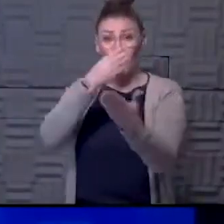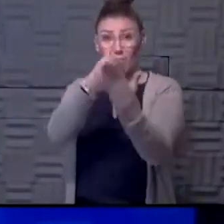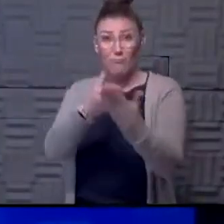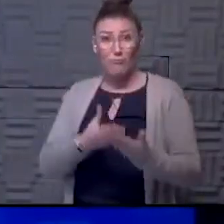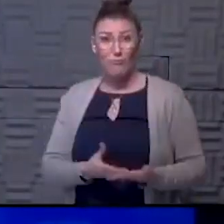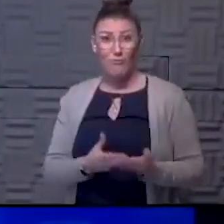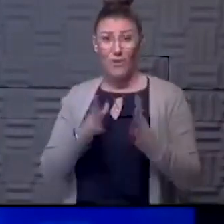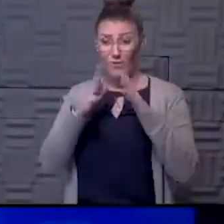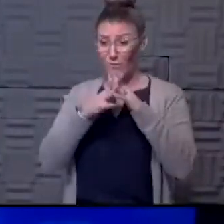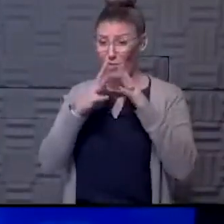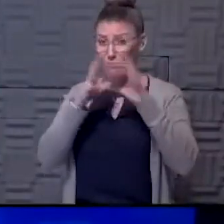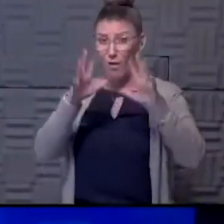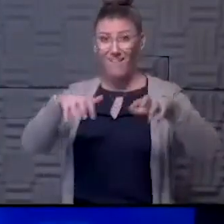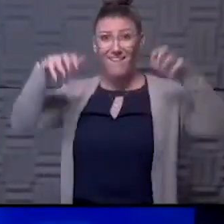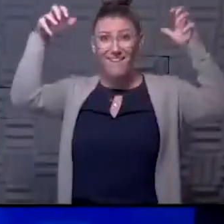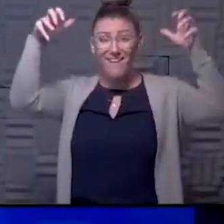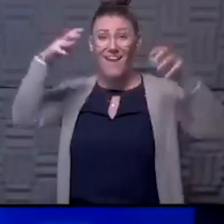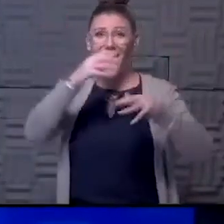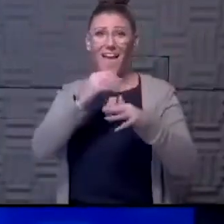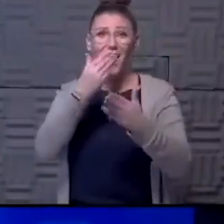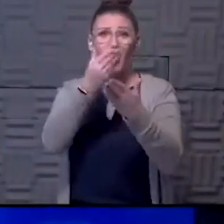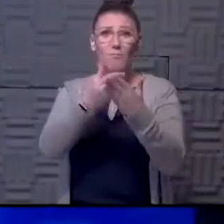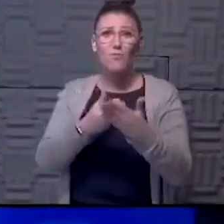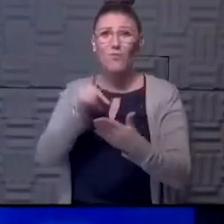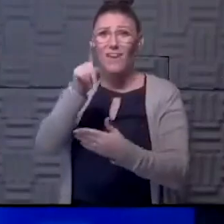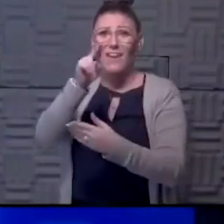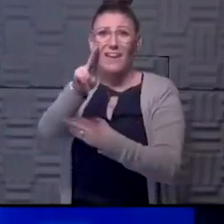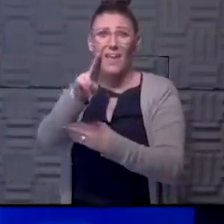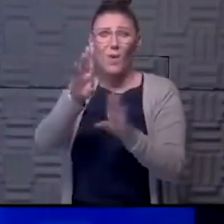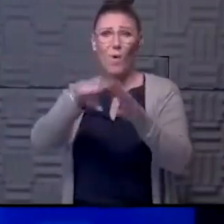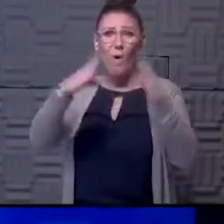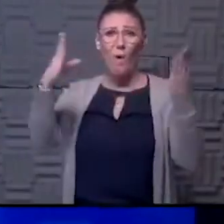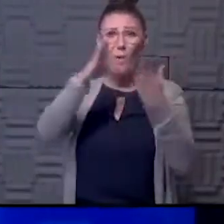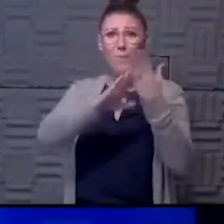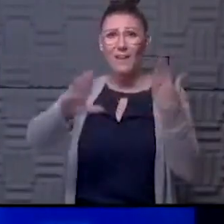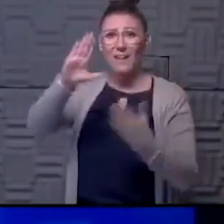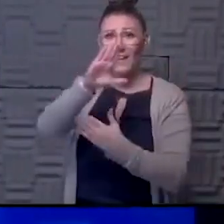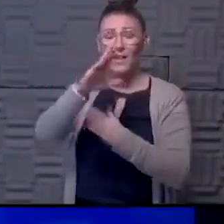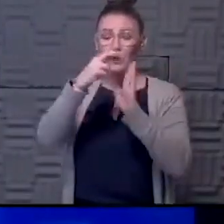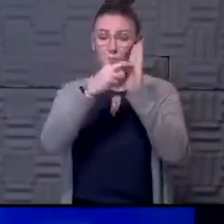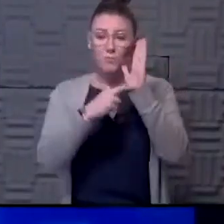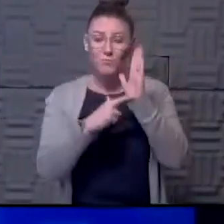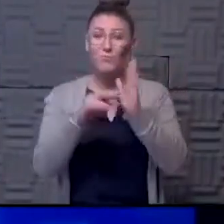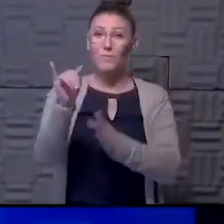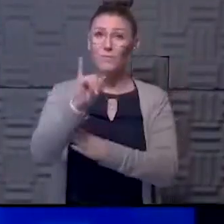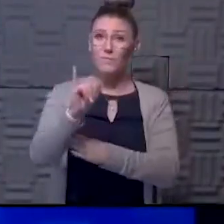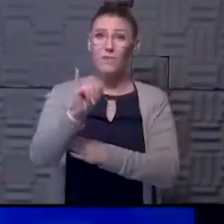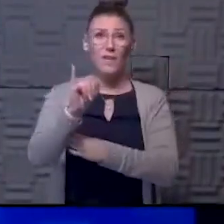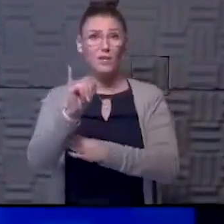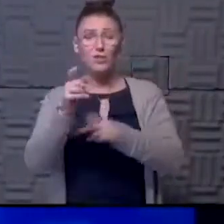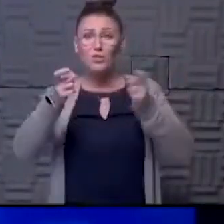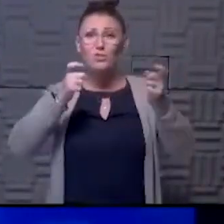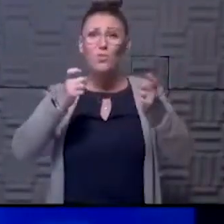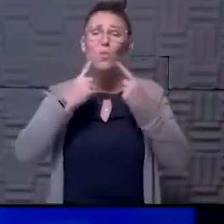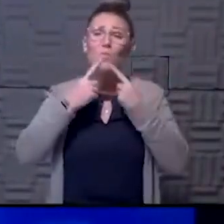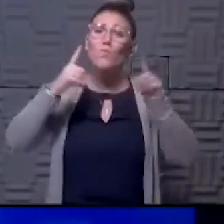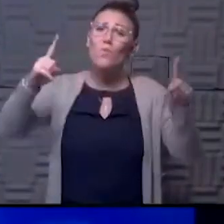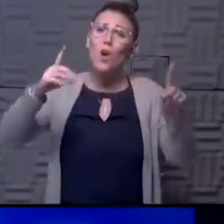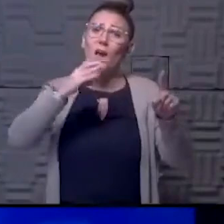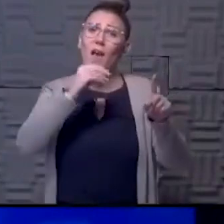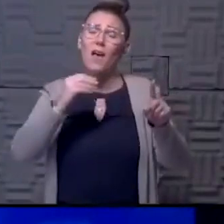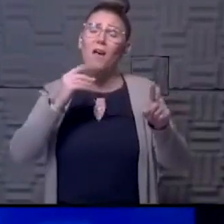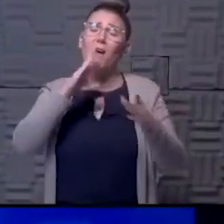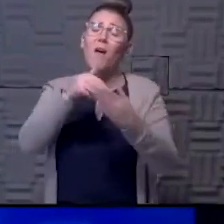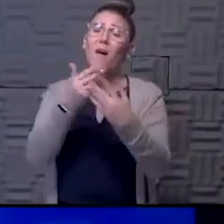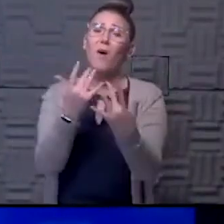football stadium. We've also proven it at KU on an opening of a campus. The rules of infection control work, and so while we all wait to get